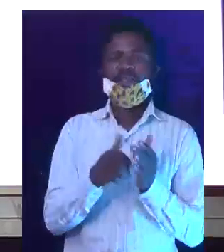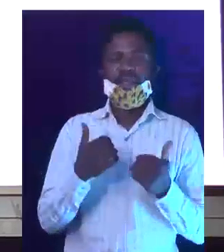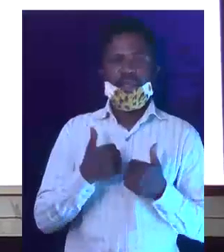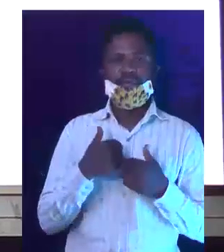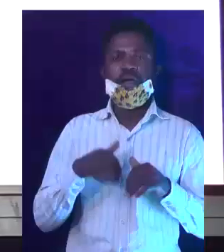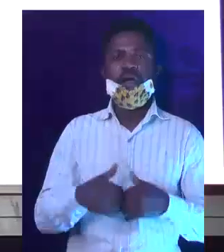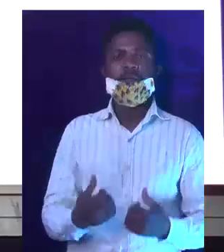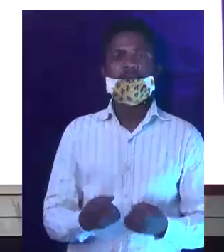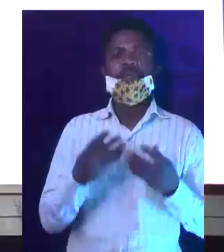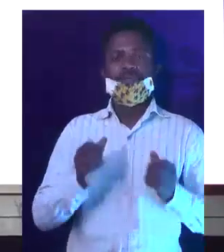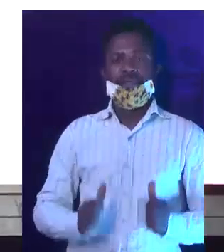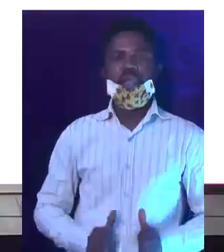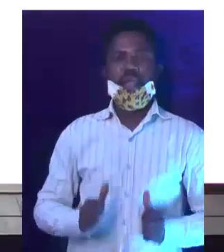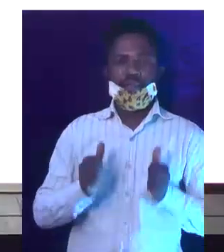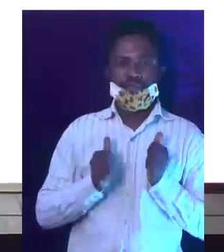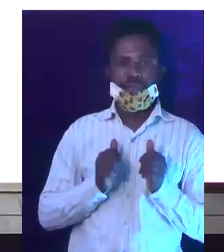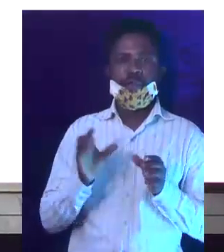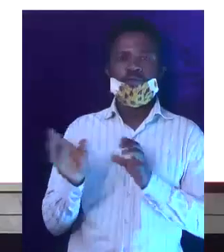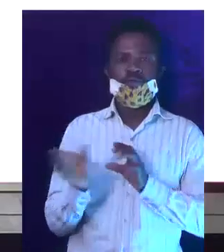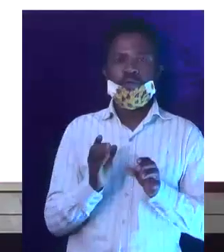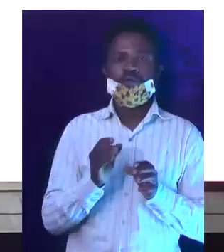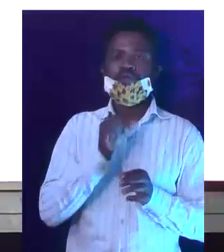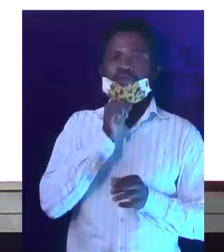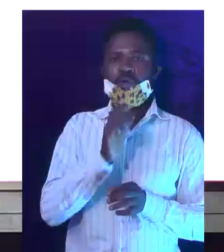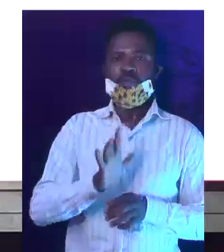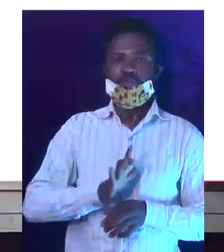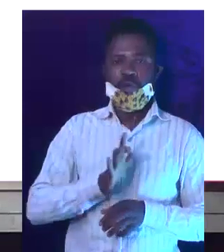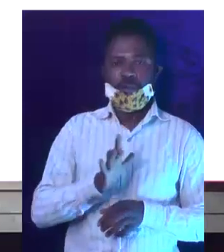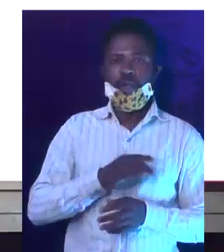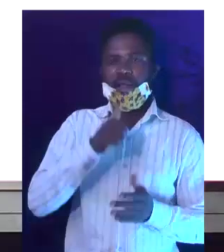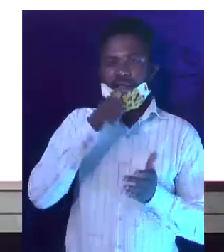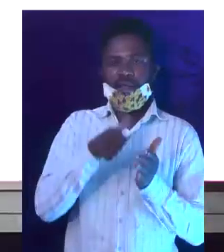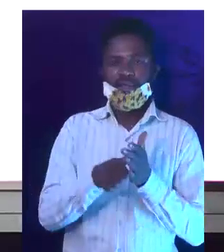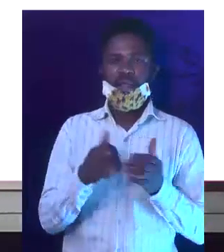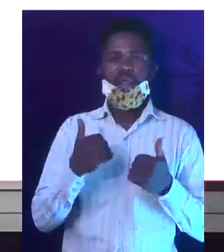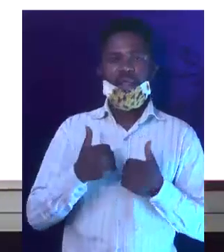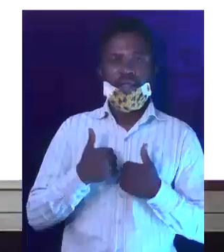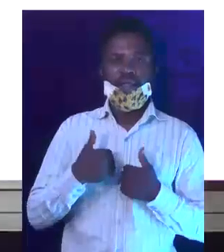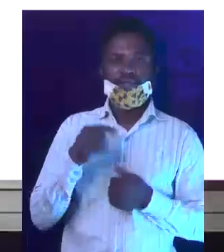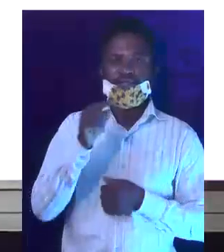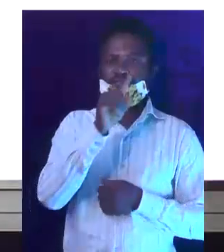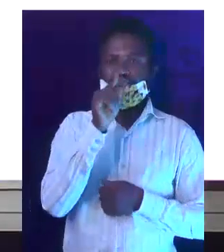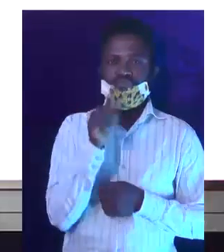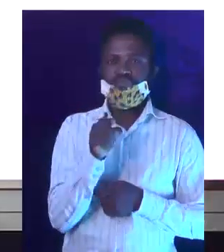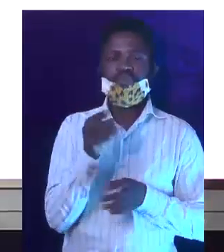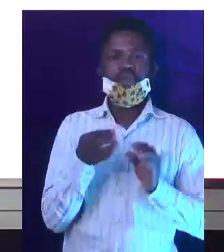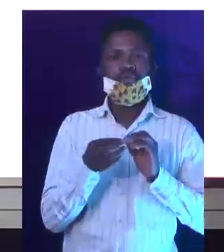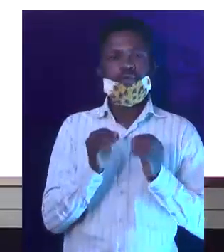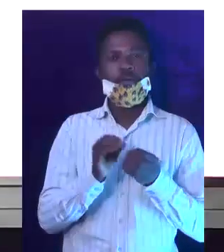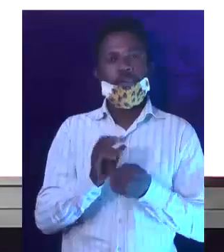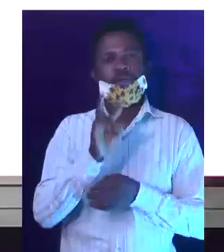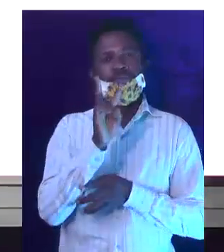How many address or addresses does an informal letter have? The second